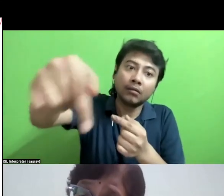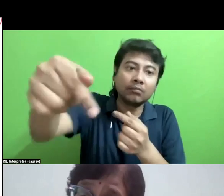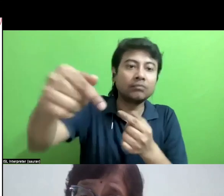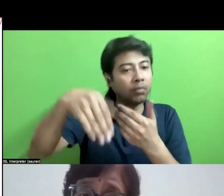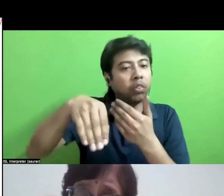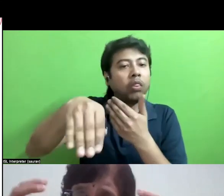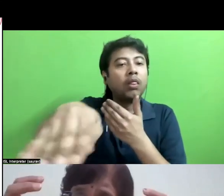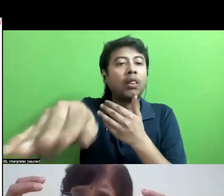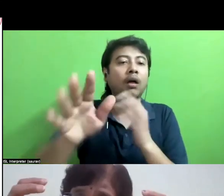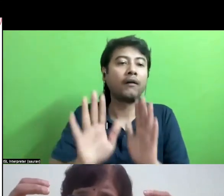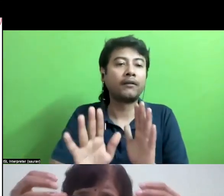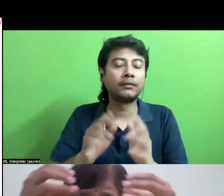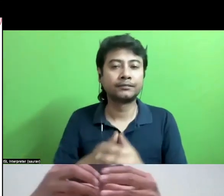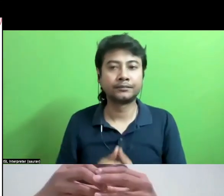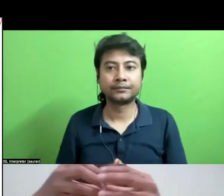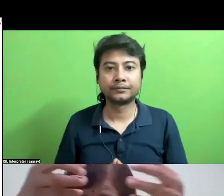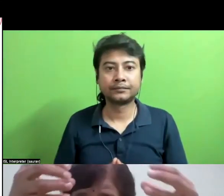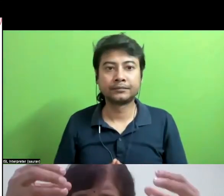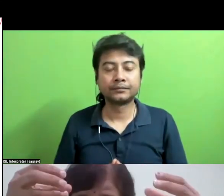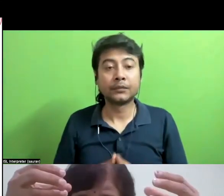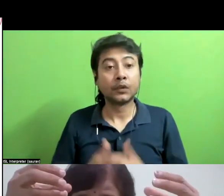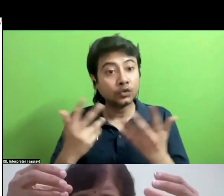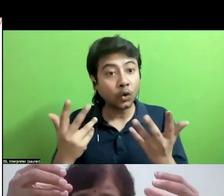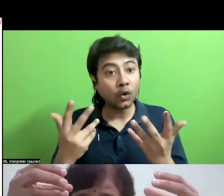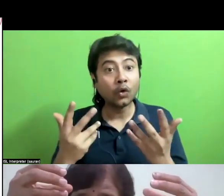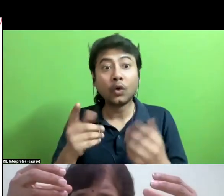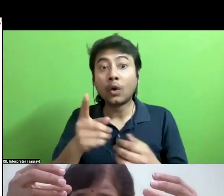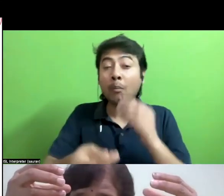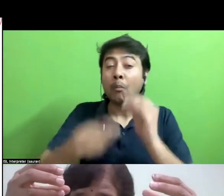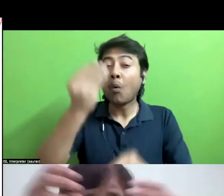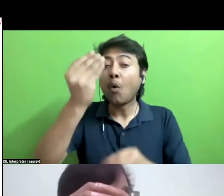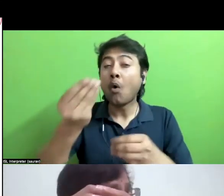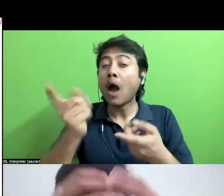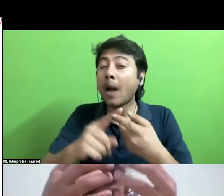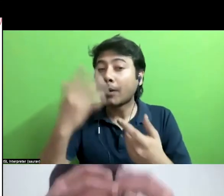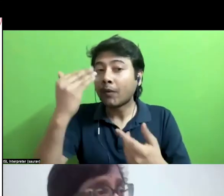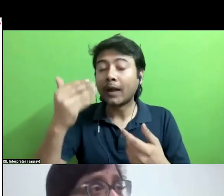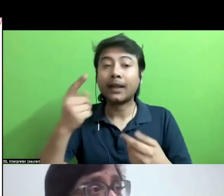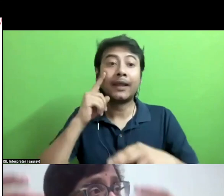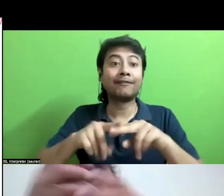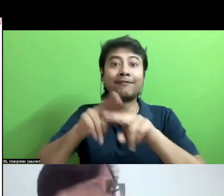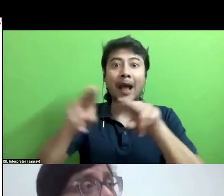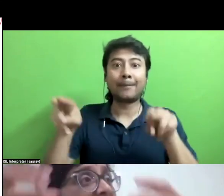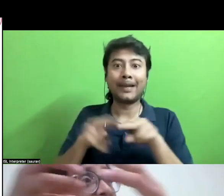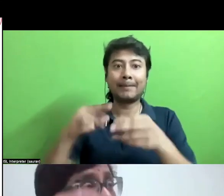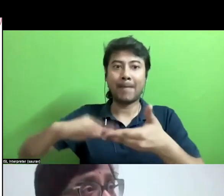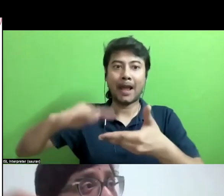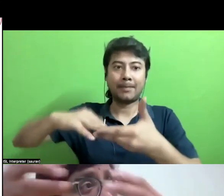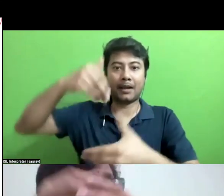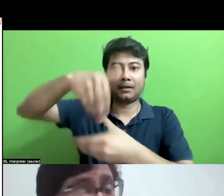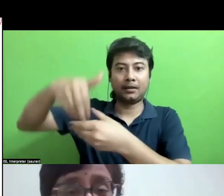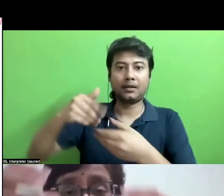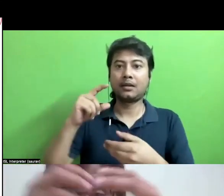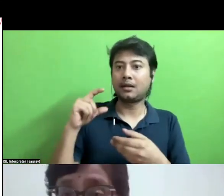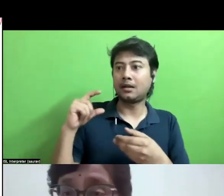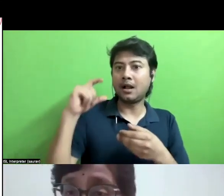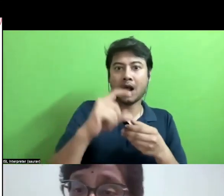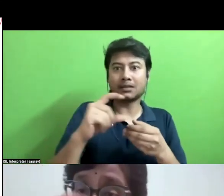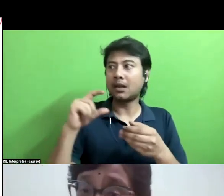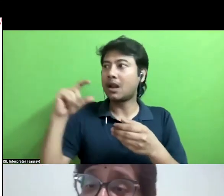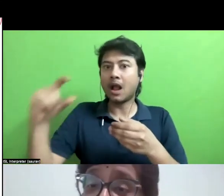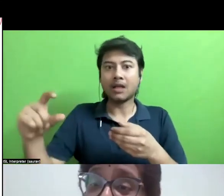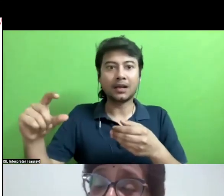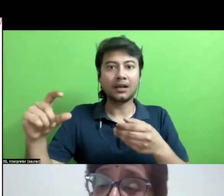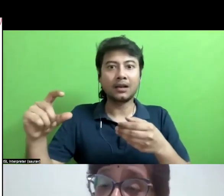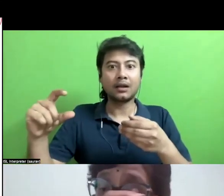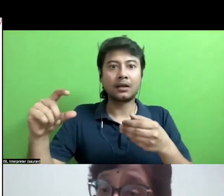is the biggest problem? Very often when two cousins marry, then you start, more genetic.